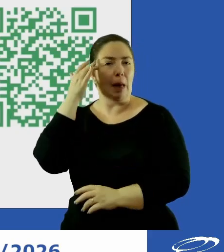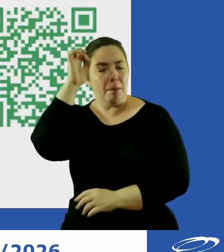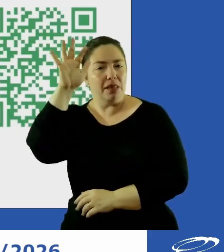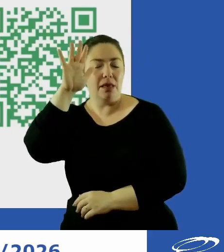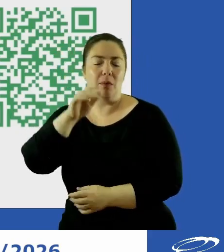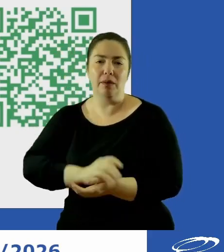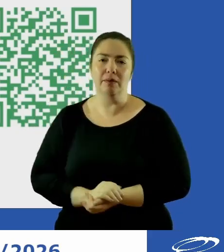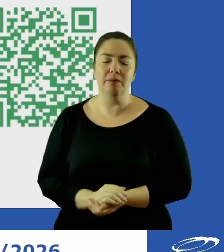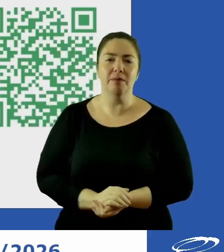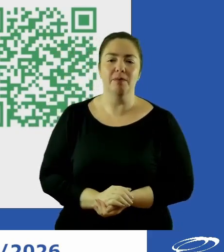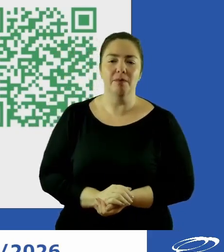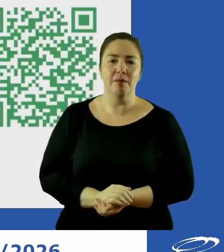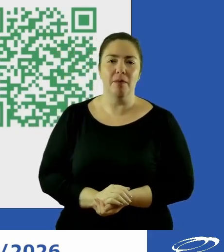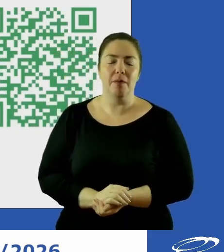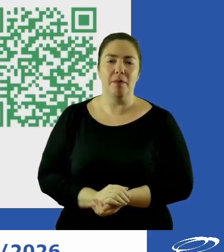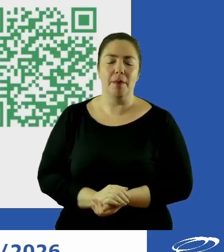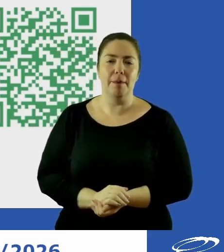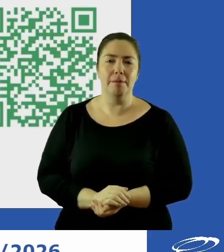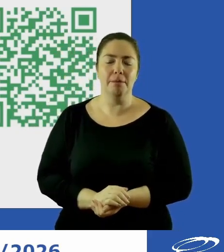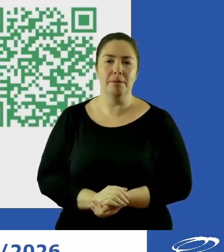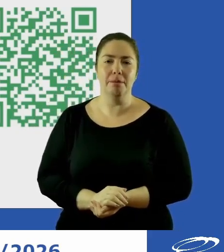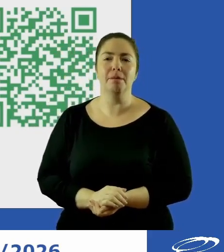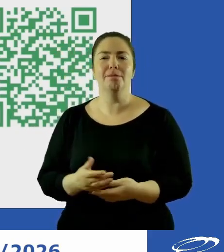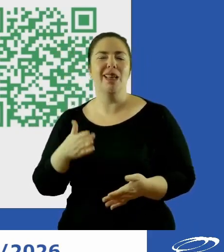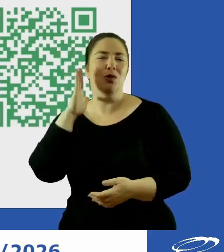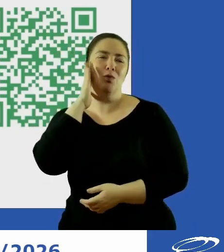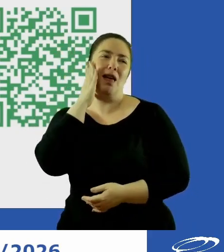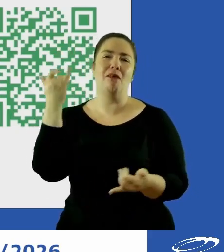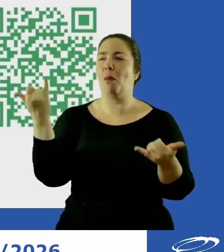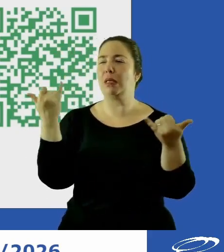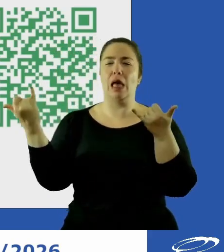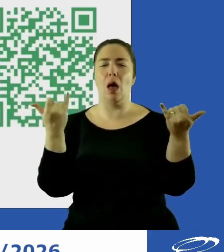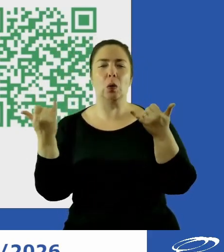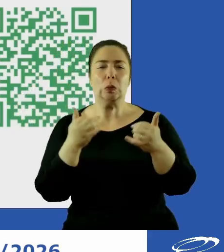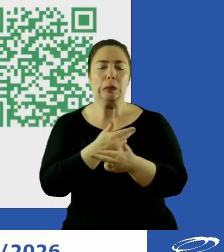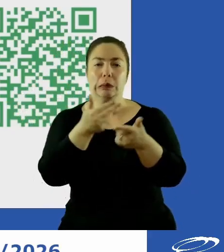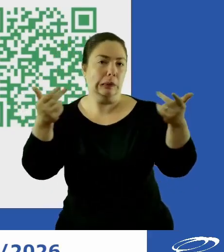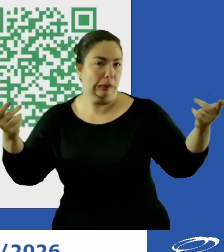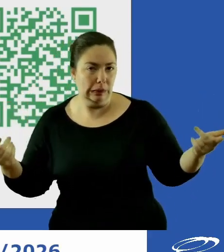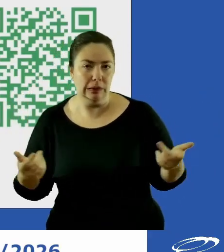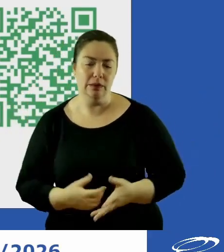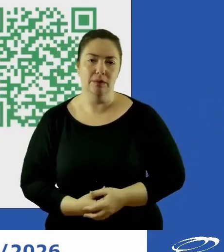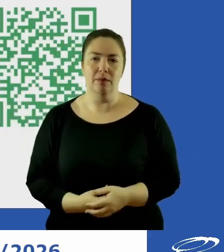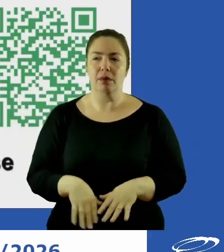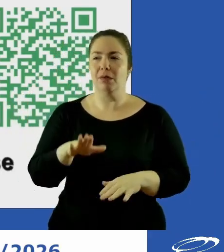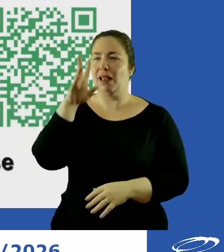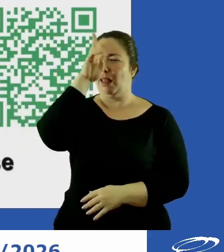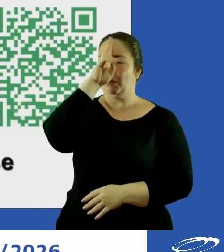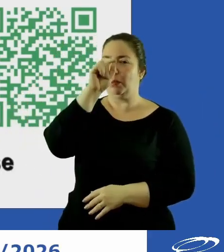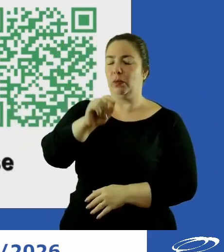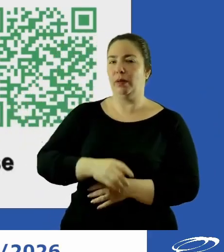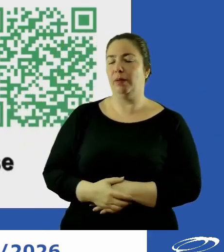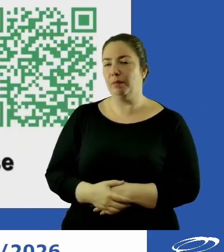diseases, but not only the information that you need for daily practice, but remember that we update